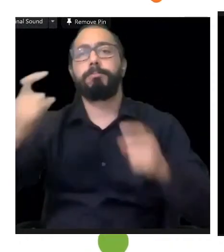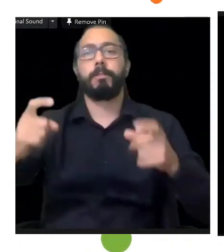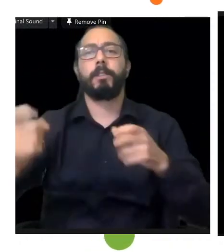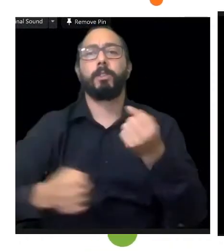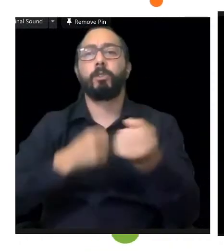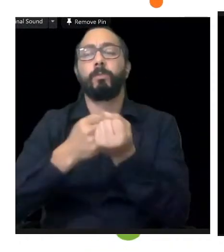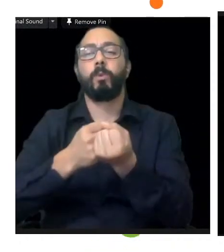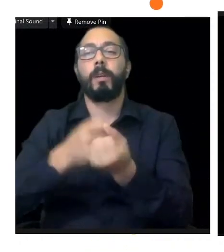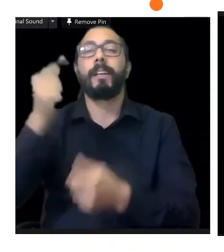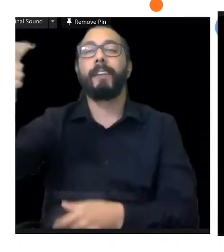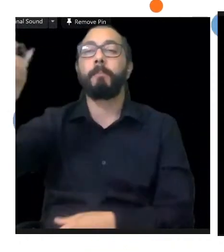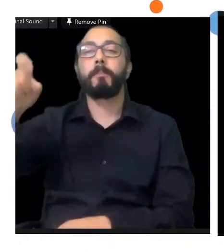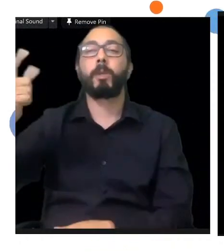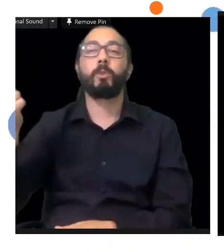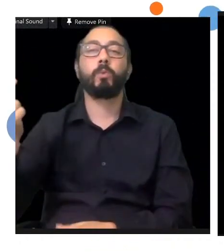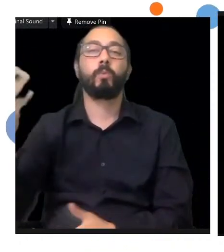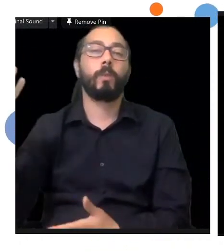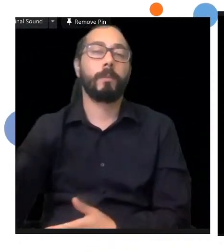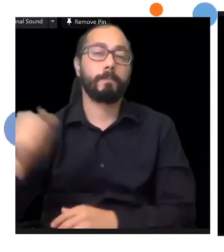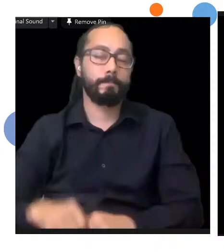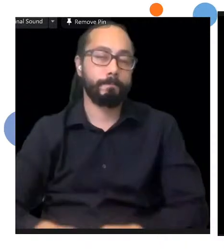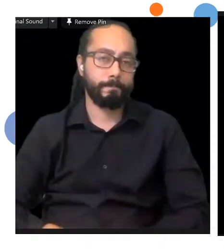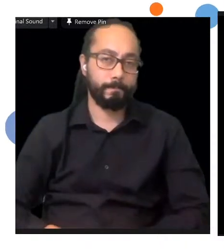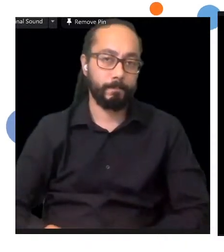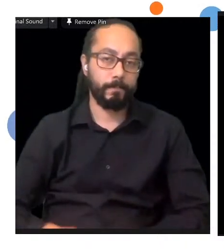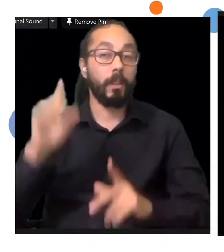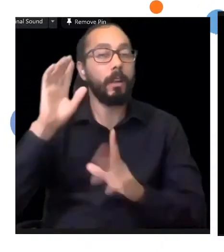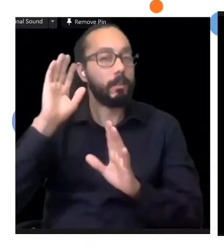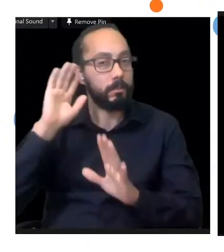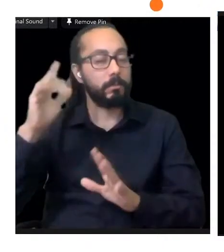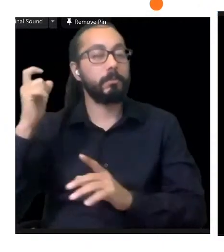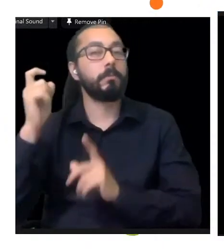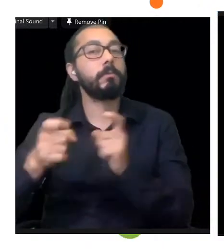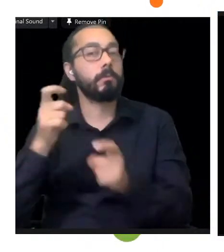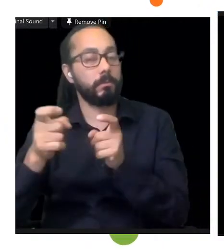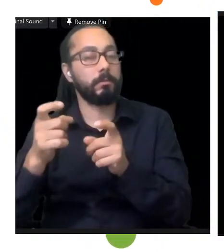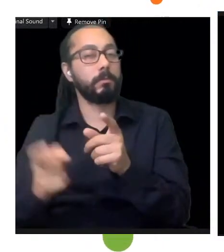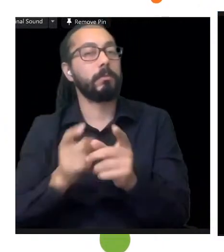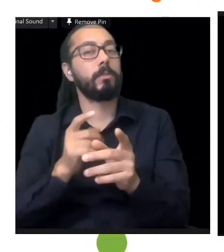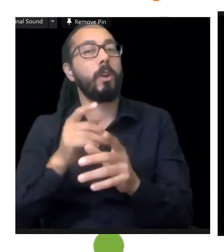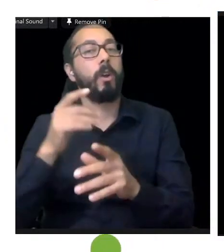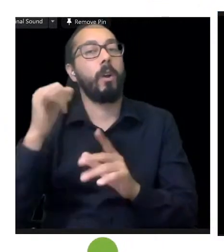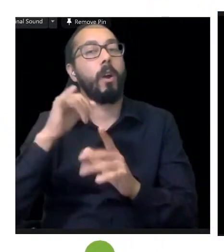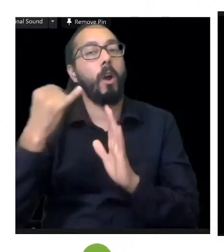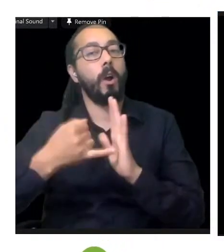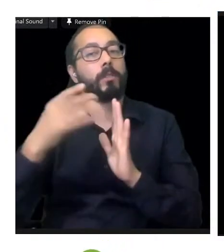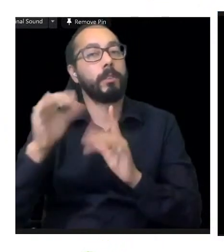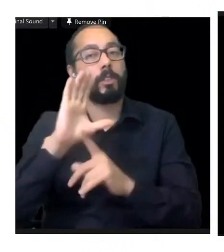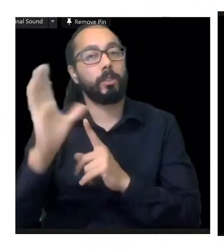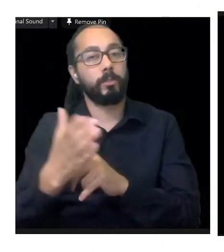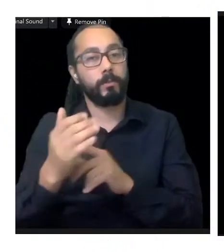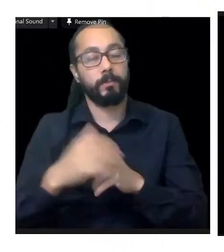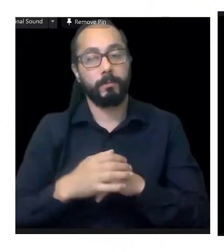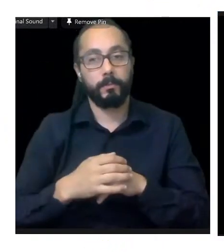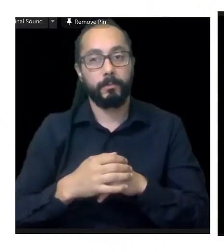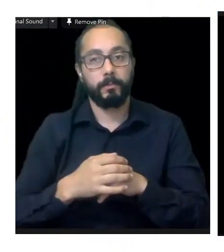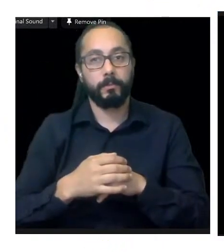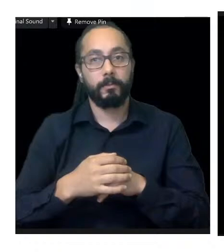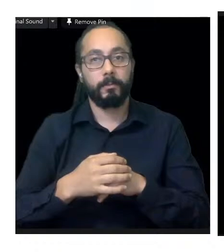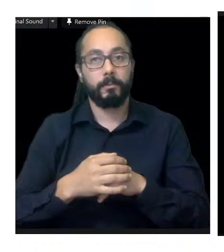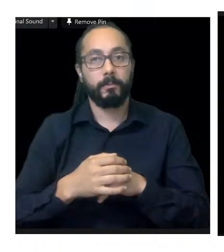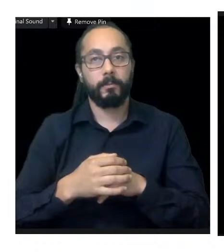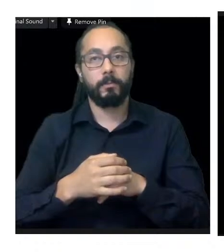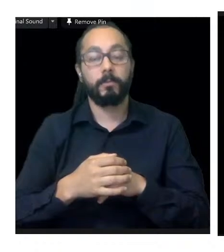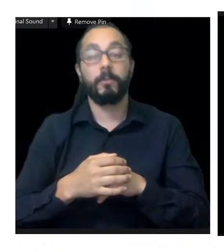cultural organizations? And it looks like the foundational element through all of this will be patrons and supporters